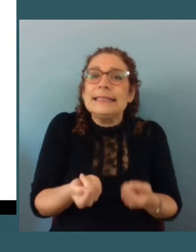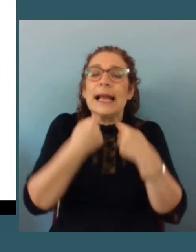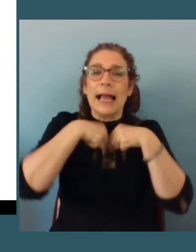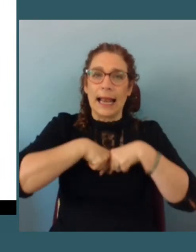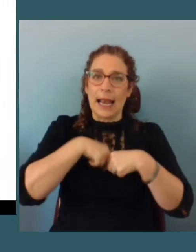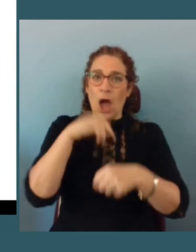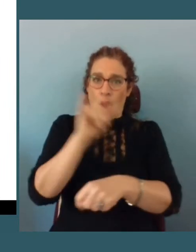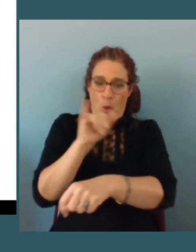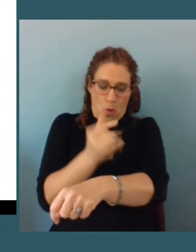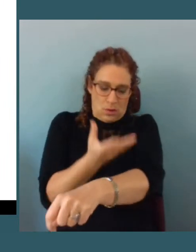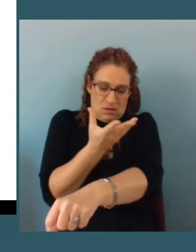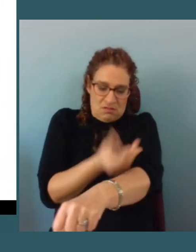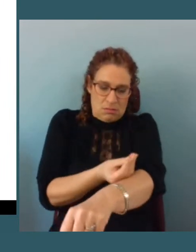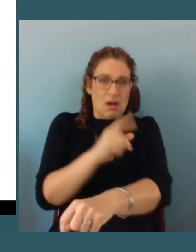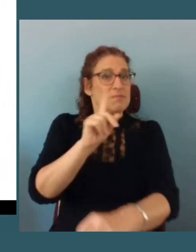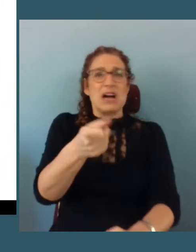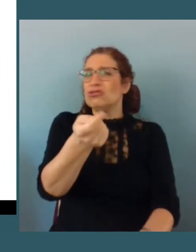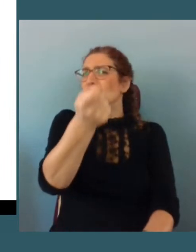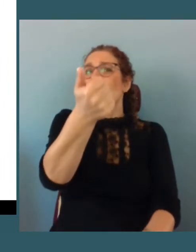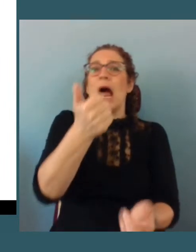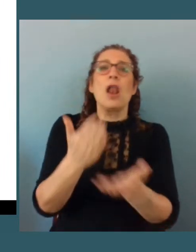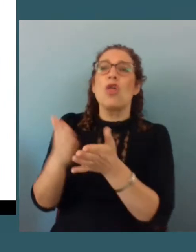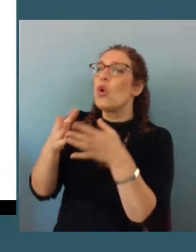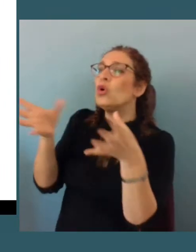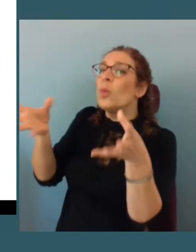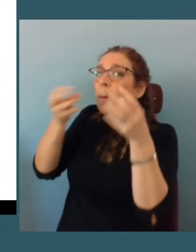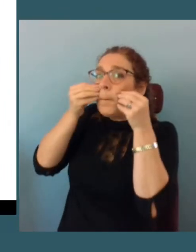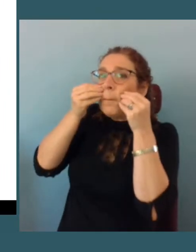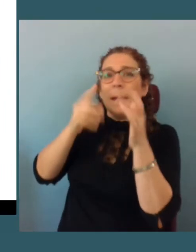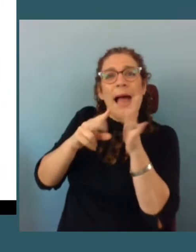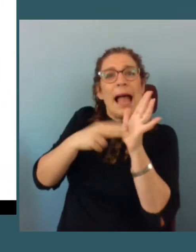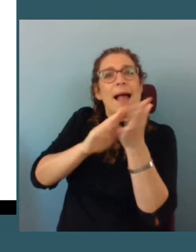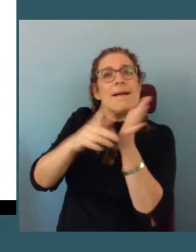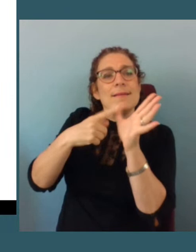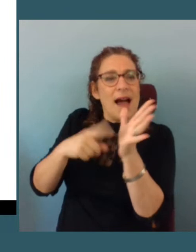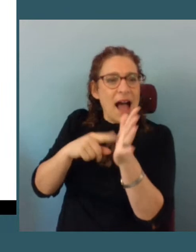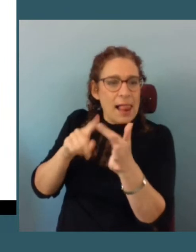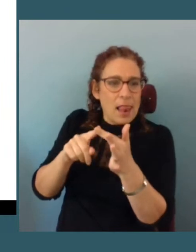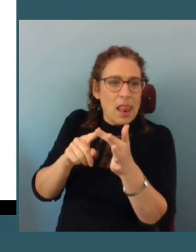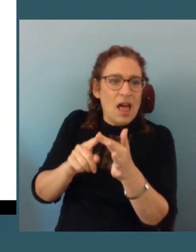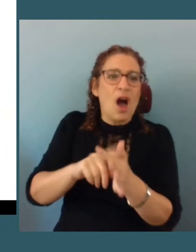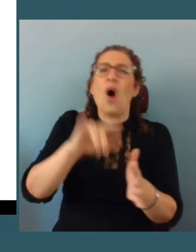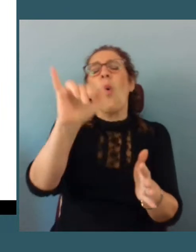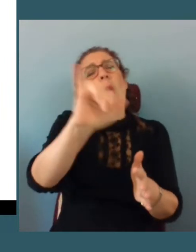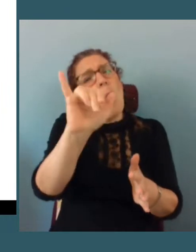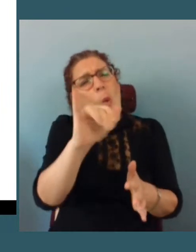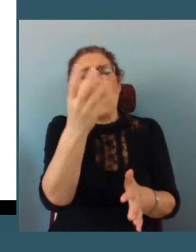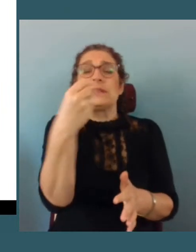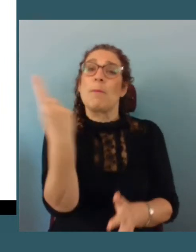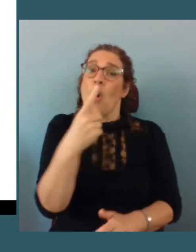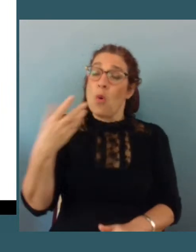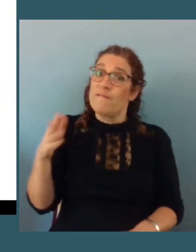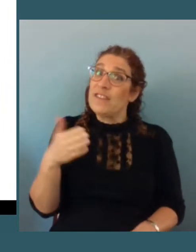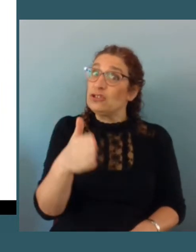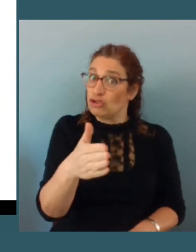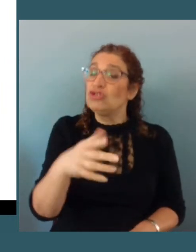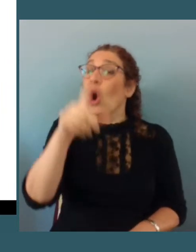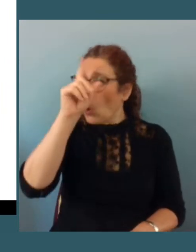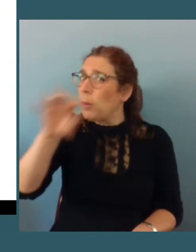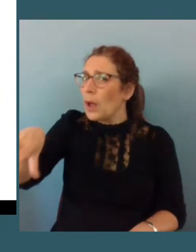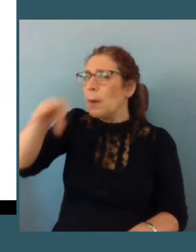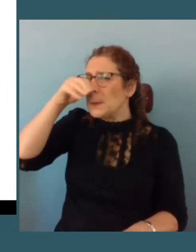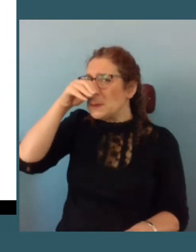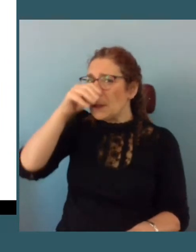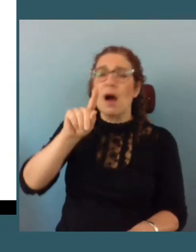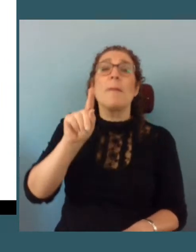food. And the exception to that is probably fish. When it's cooked, that can potentially cause more significant reactions. But things like peanuts, and this worry about